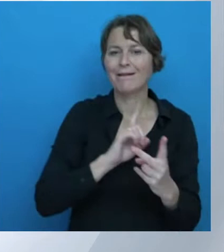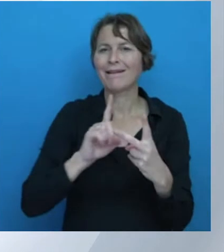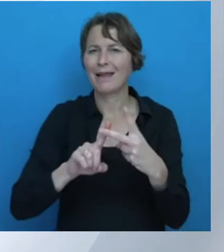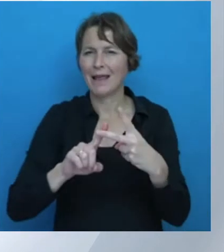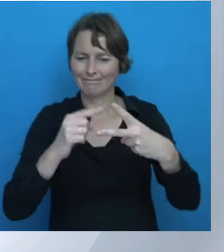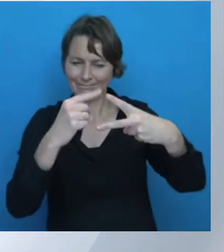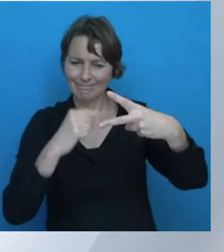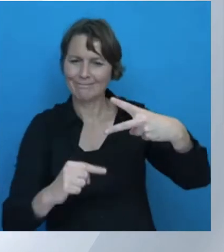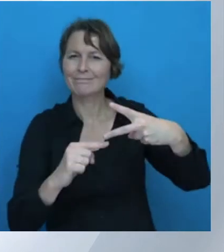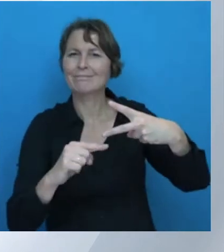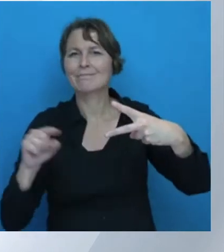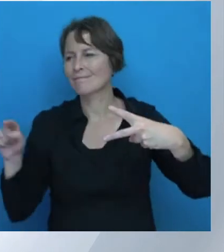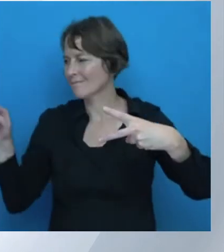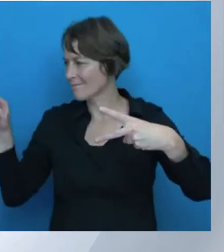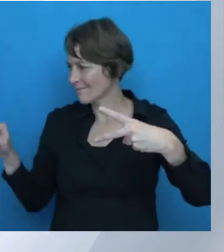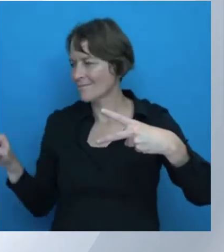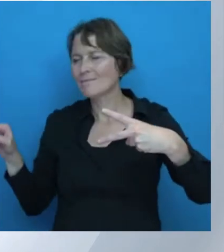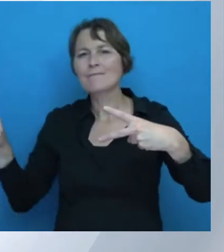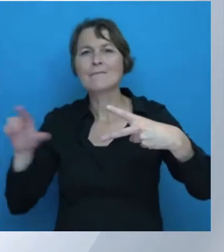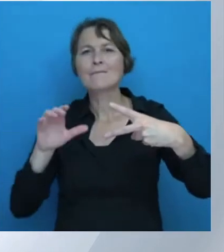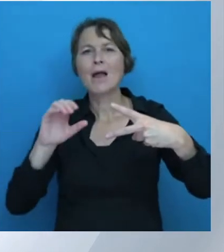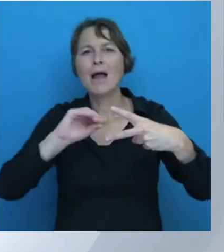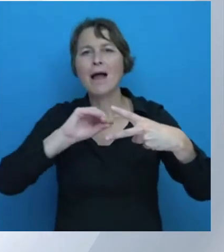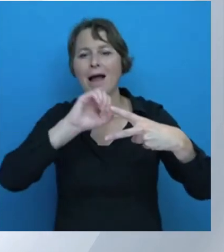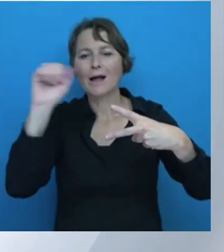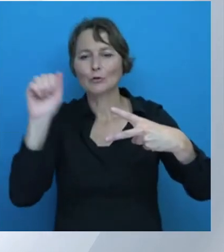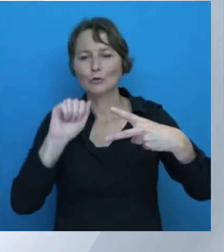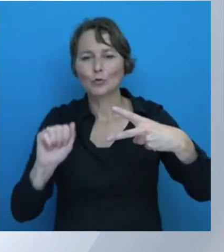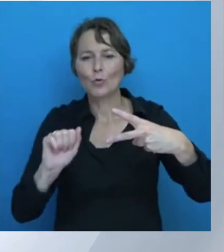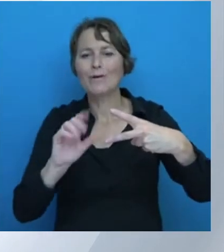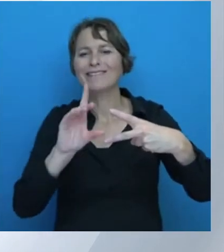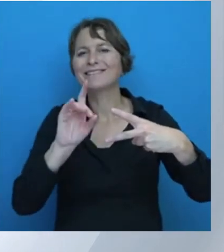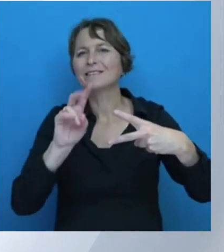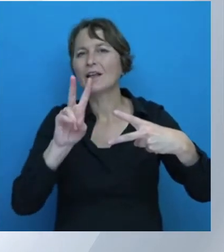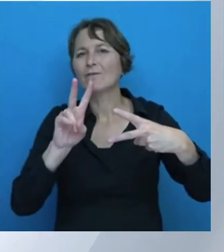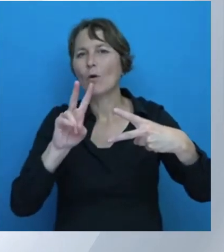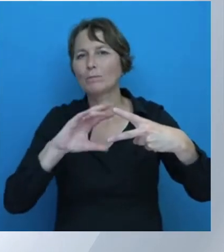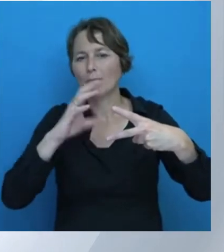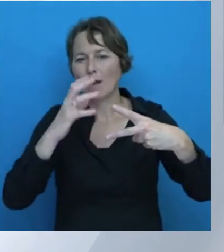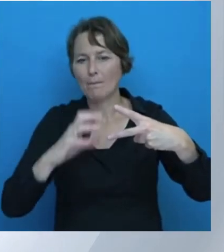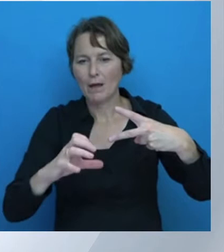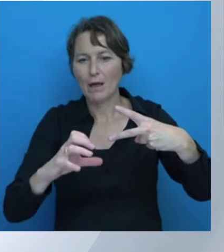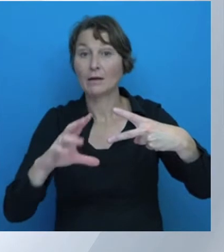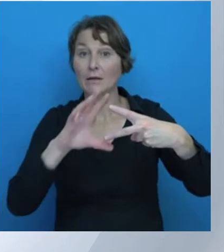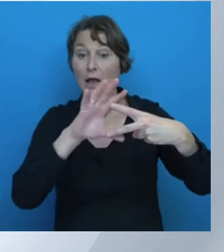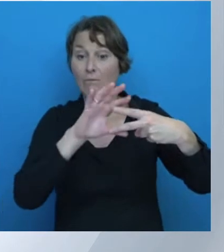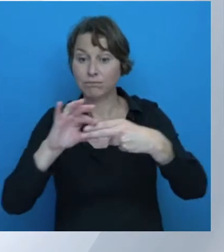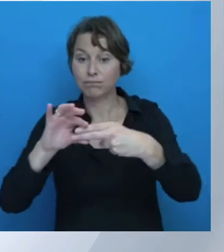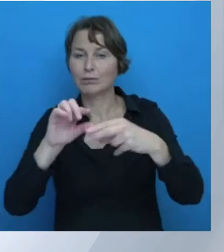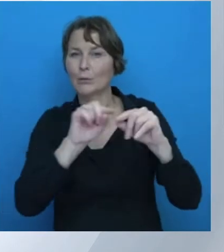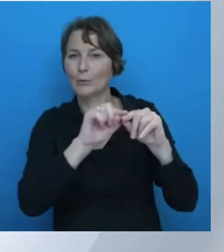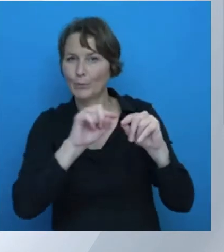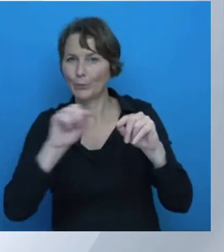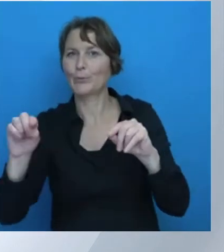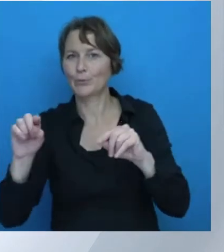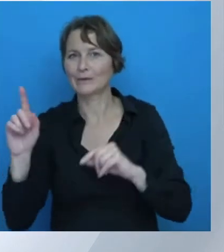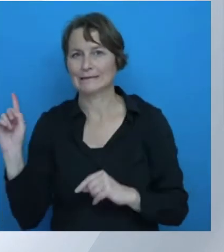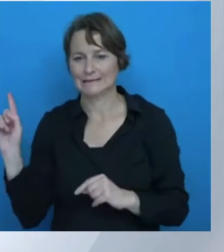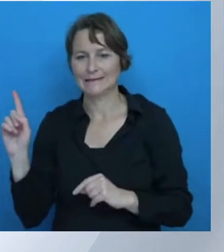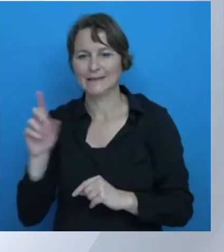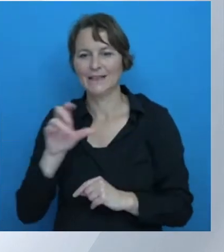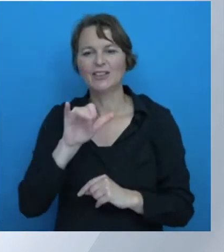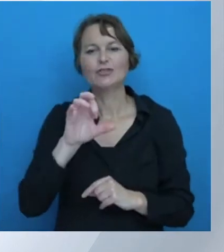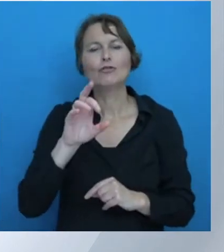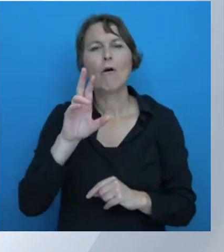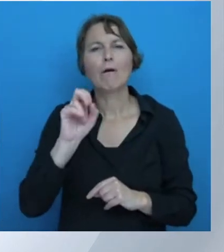your page, and then using Selenium or WebDriver or a number of other frameworks, it